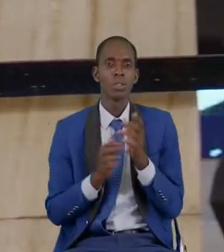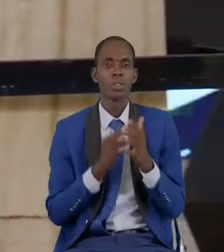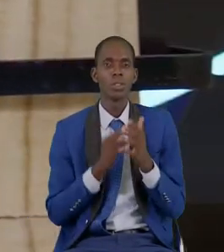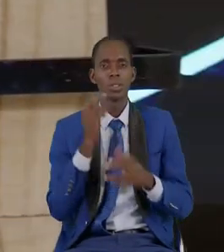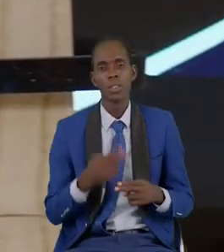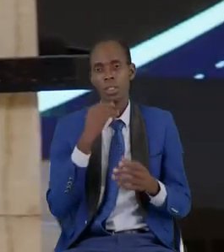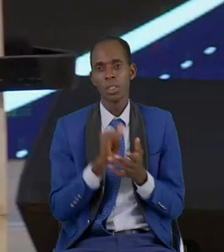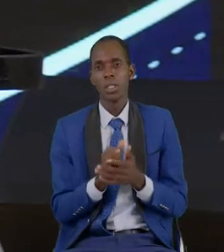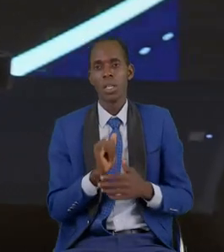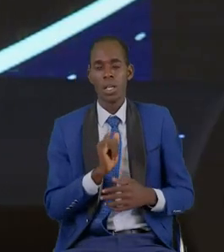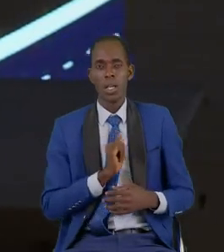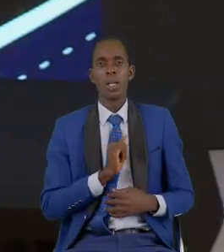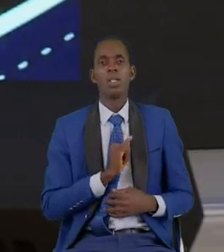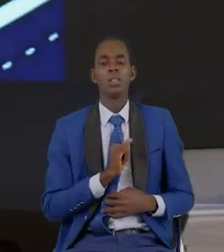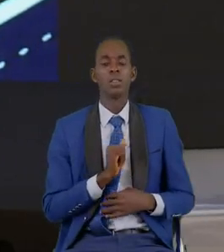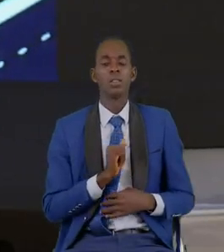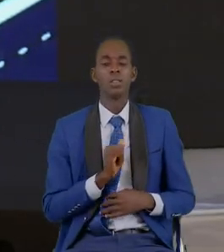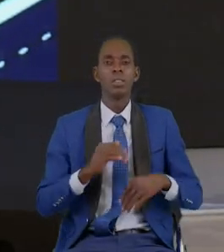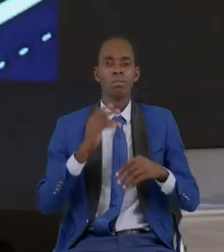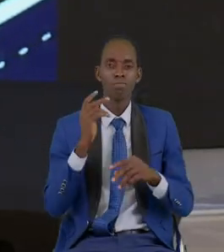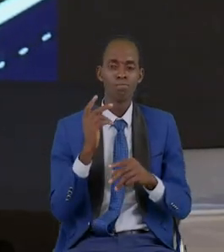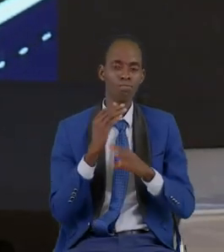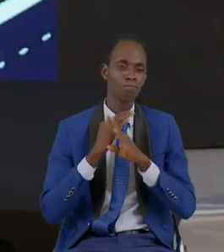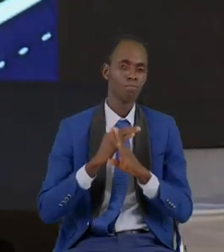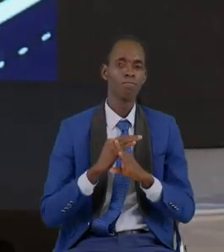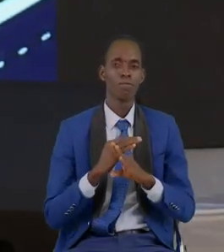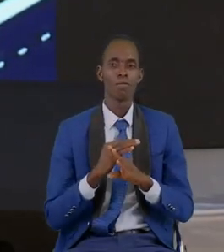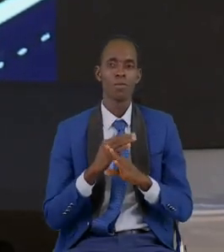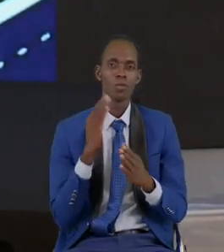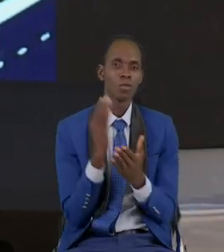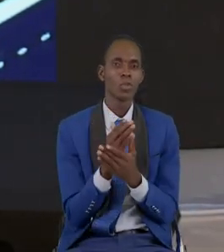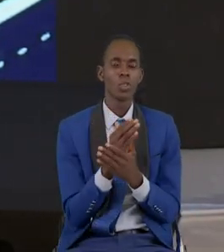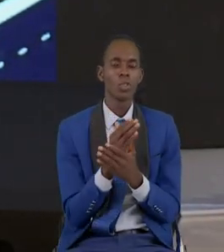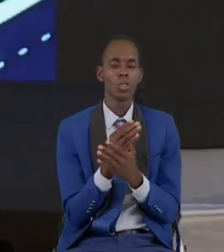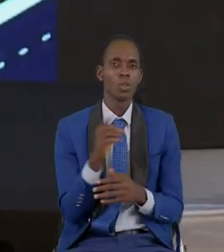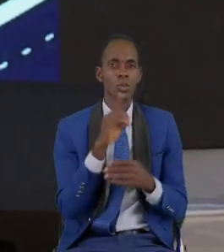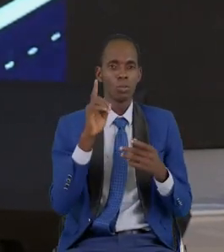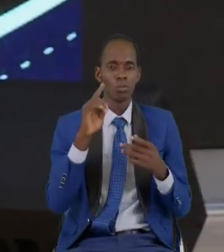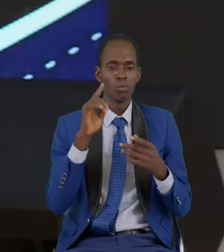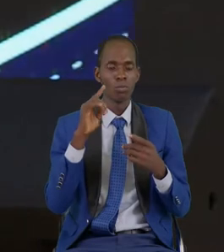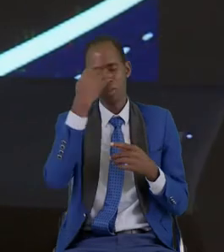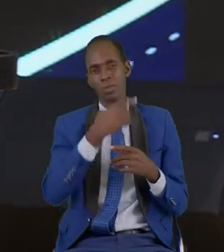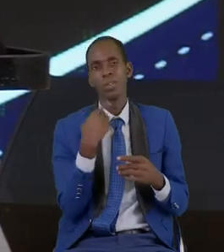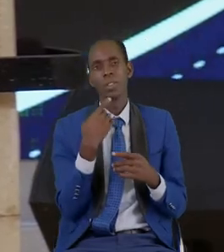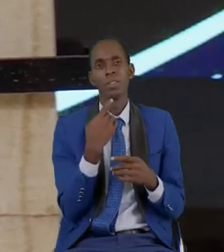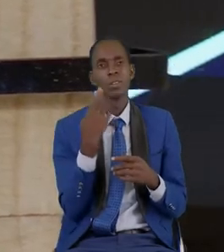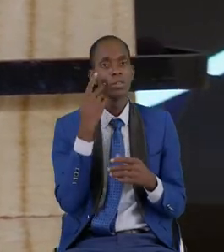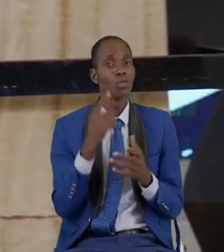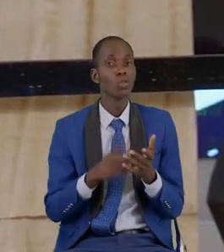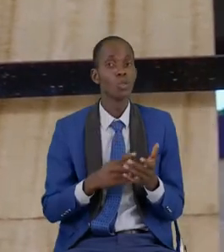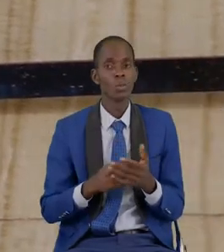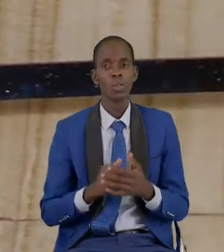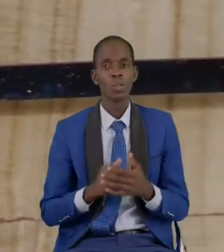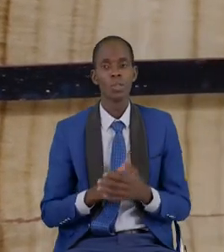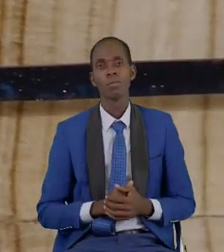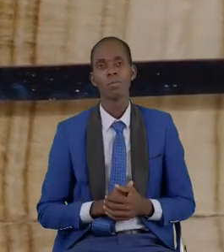I withstood him to the face. You know, sometimes if somebody is older